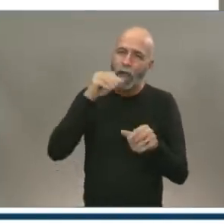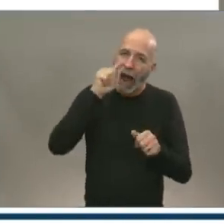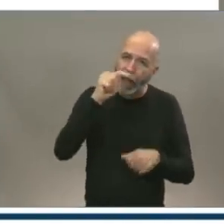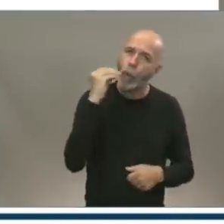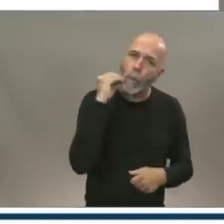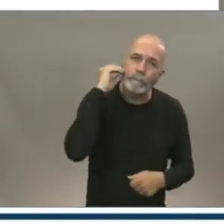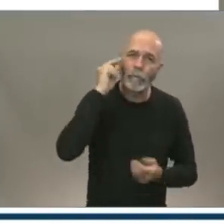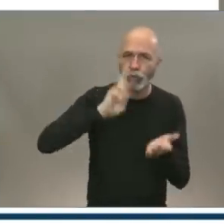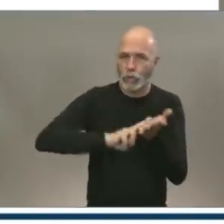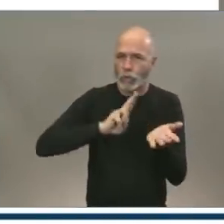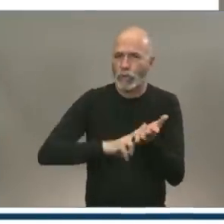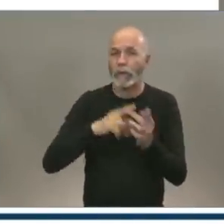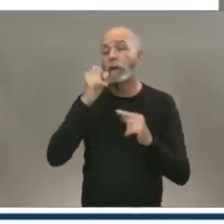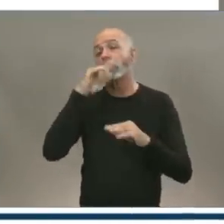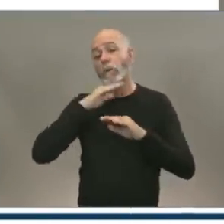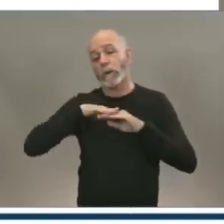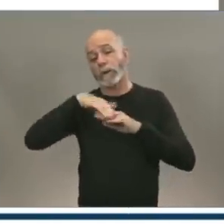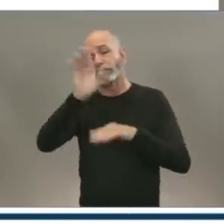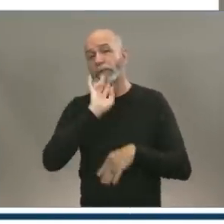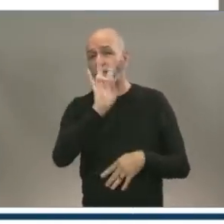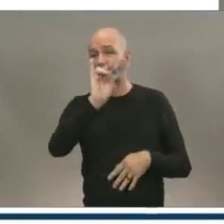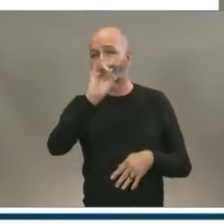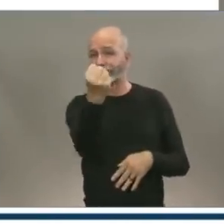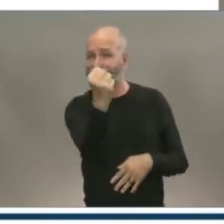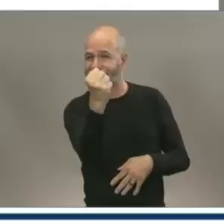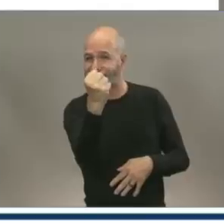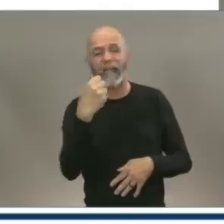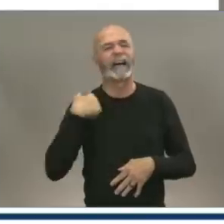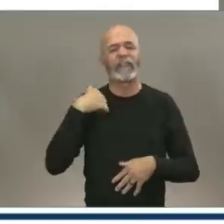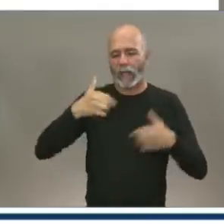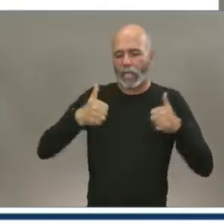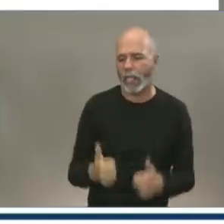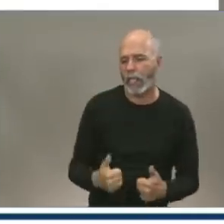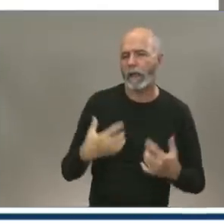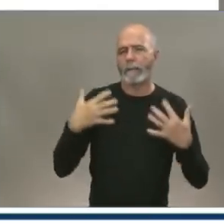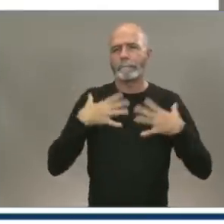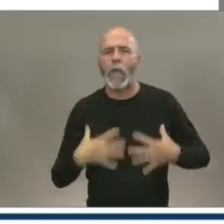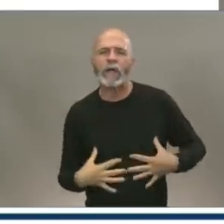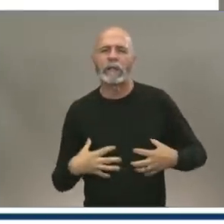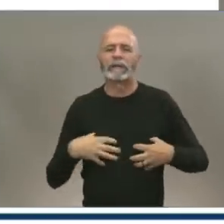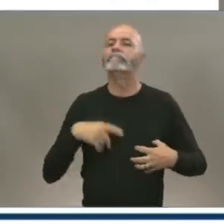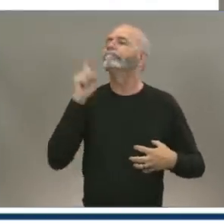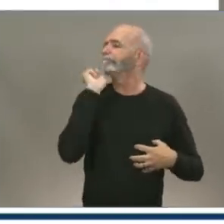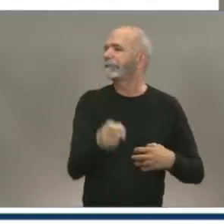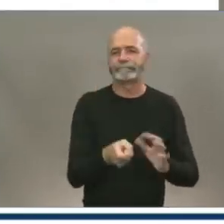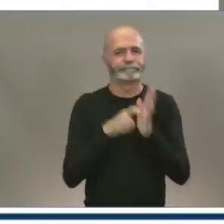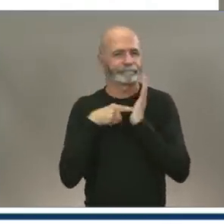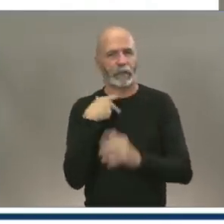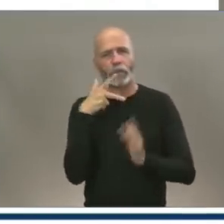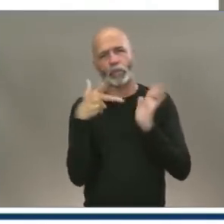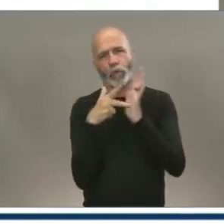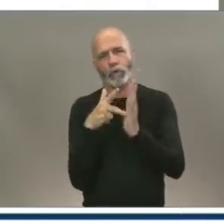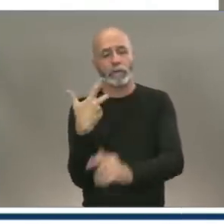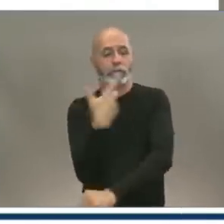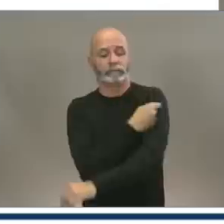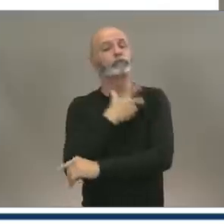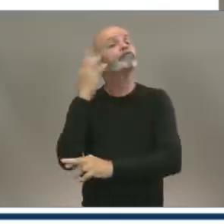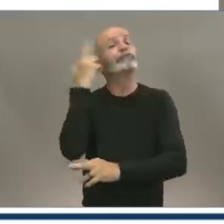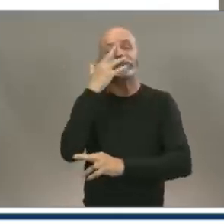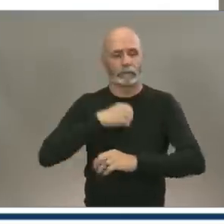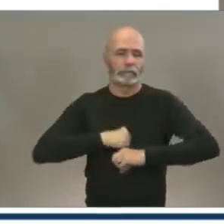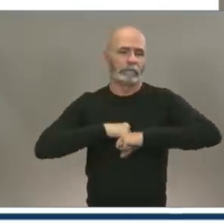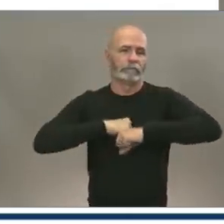very important. A 3rd dose will give these groups either the same protection that most adults get from 2 doses